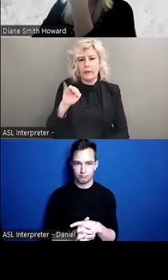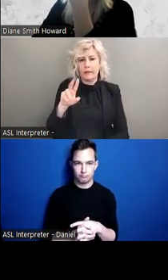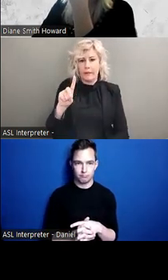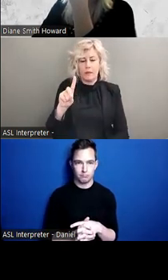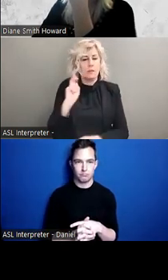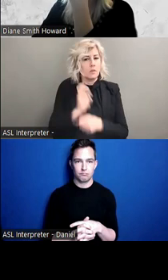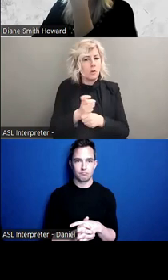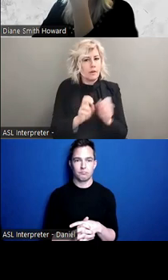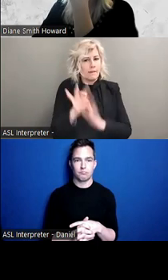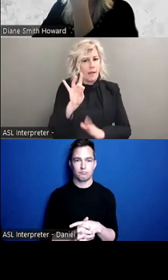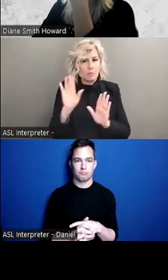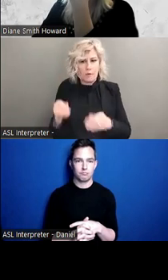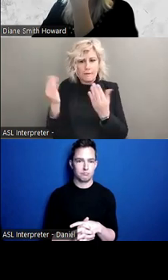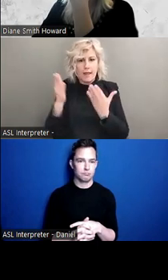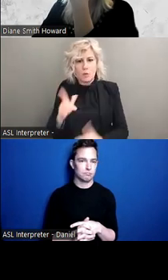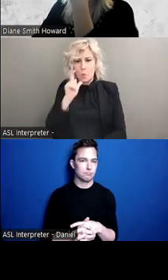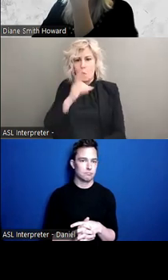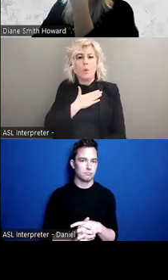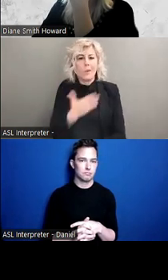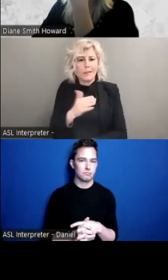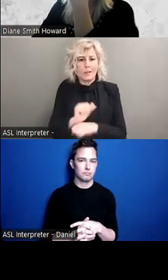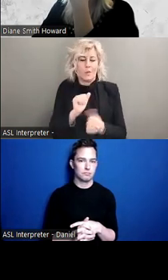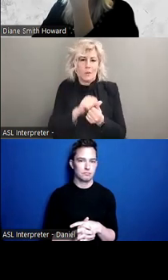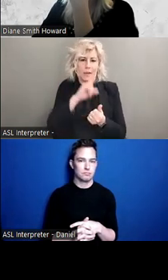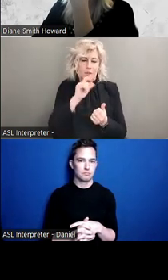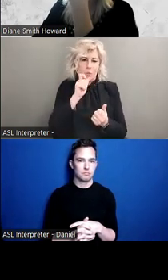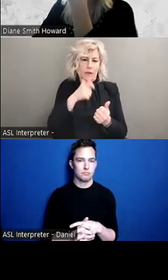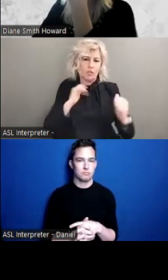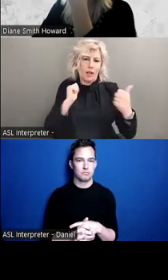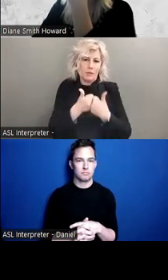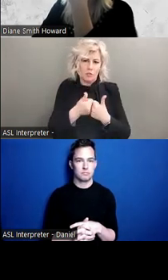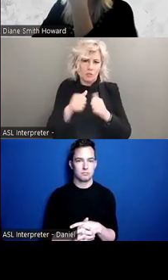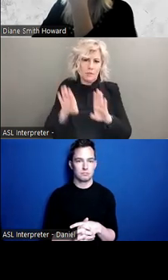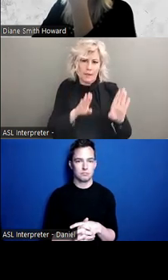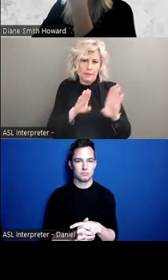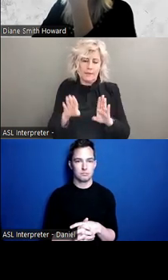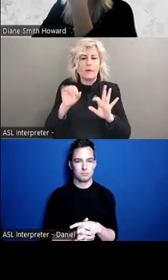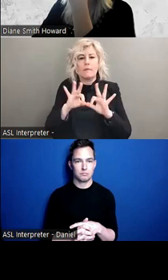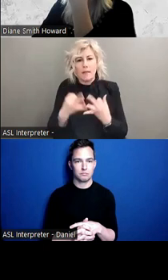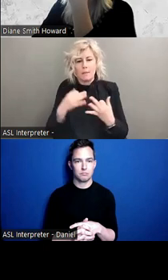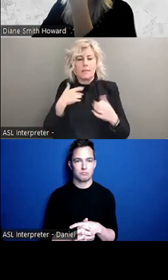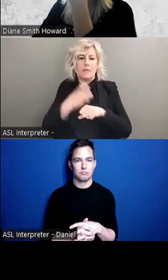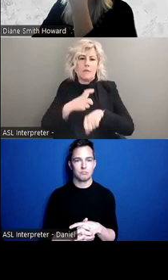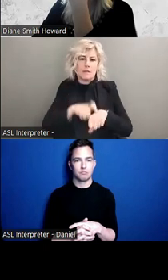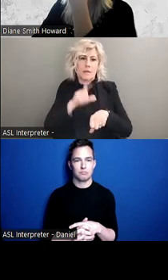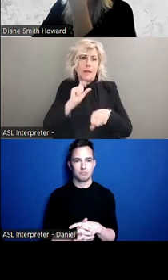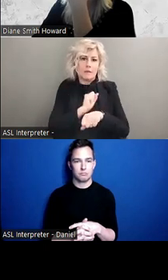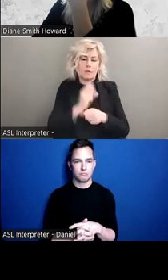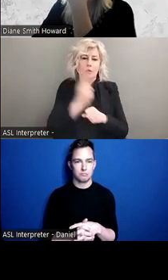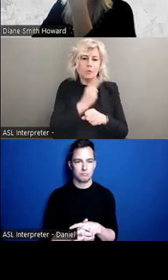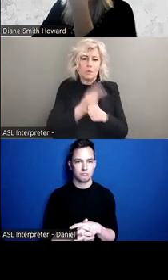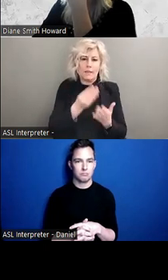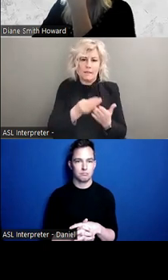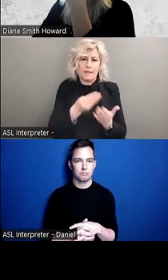difficult to find providers willing to work with kids with challenging behaviors. Mm-hmm. So families are having difficulty actually using the